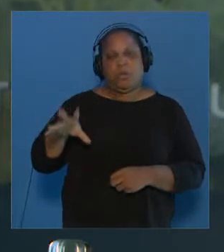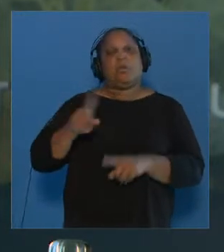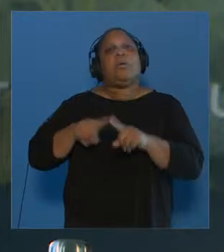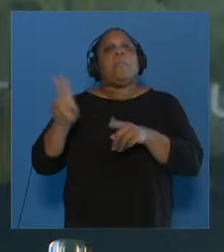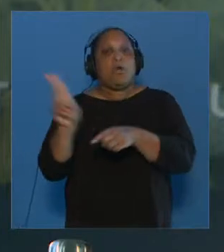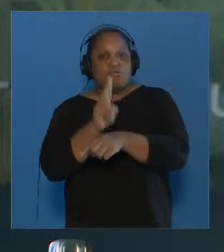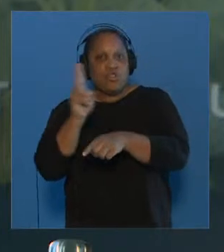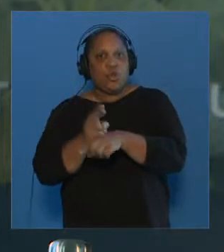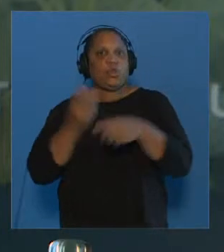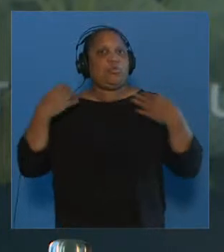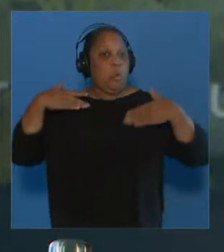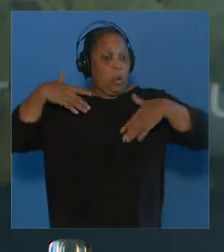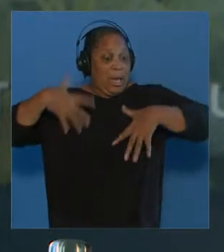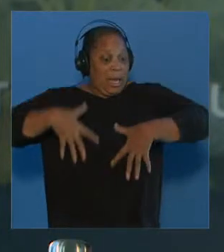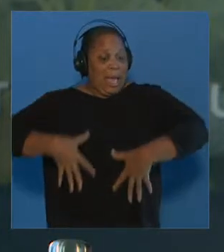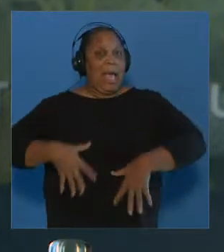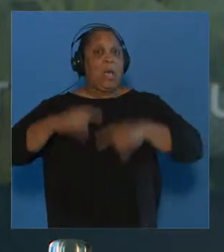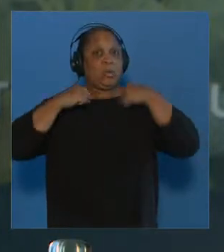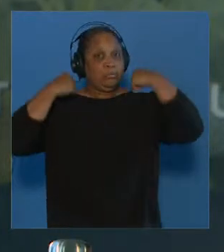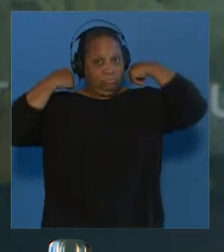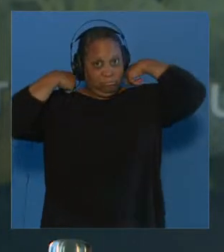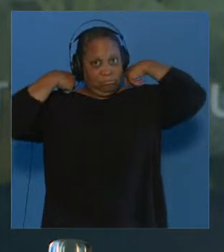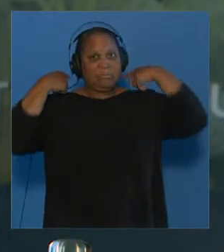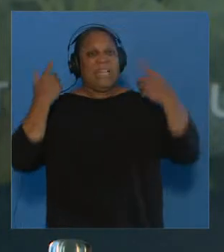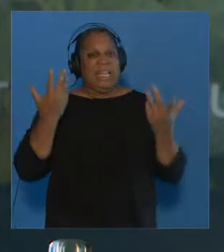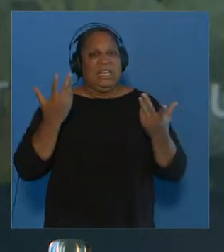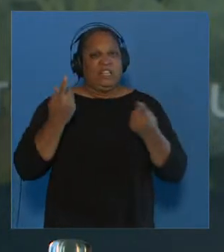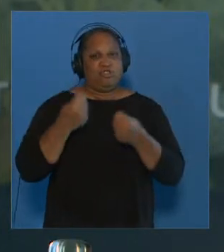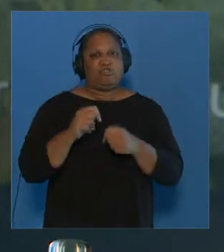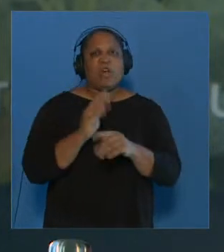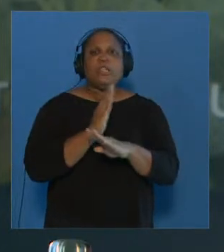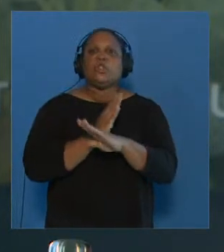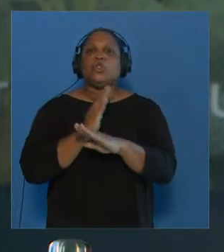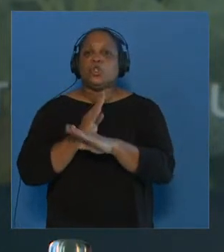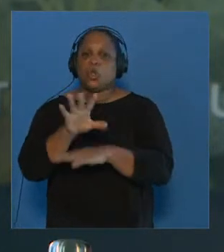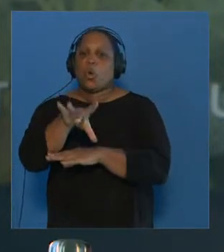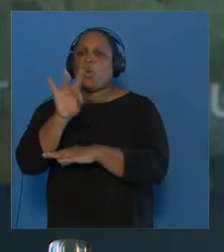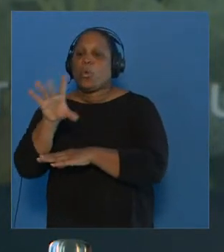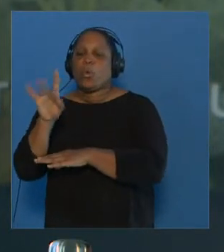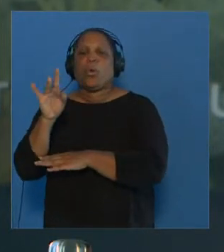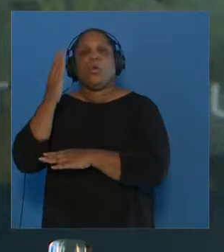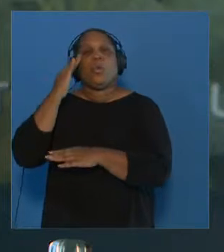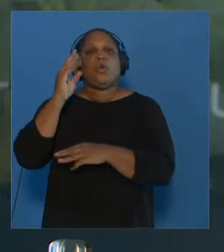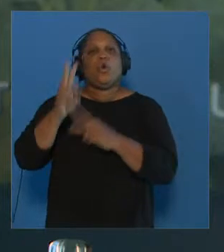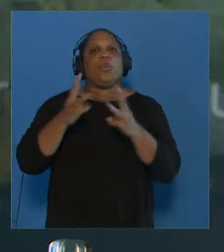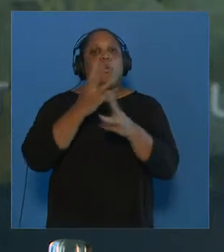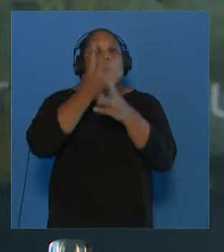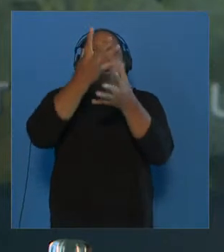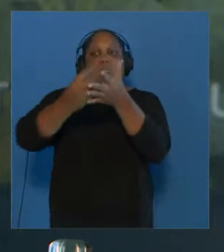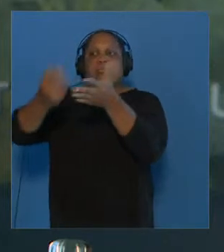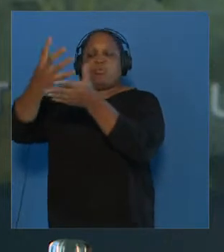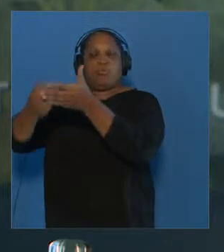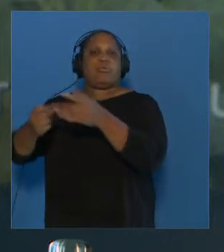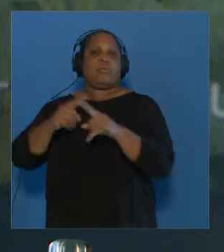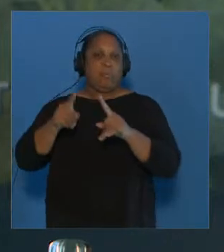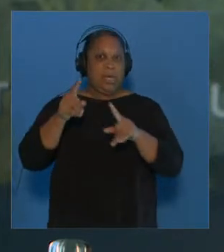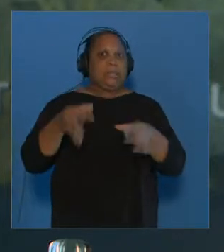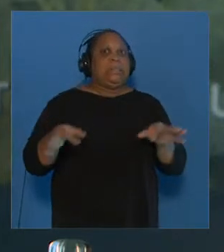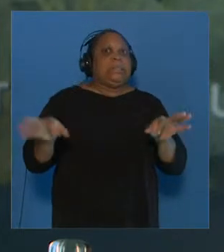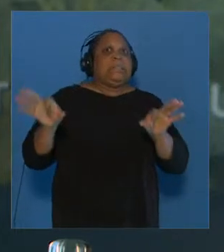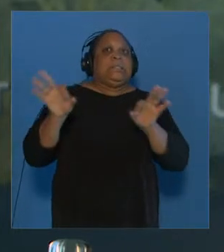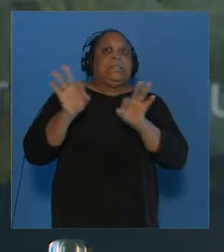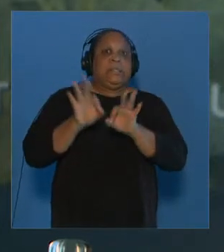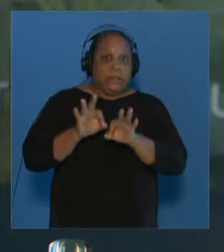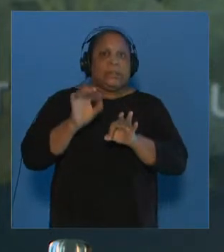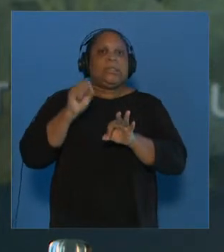reusable gowns, so that those can be used as opposed to us trying to secure something that we know is a worldwide shortage. But it is critical, and we recognize the importance